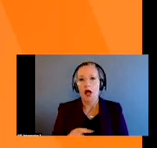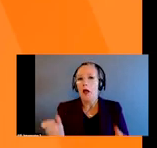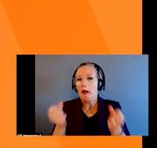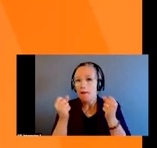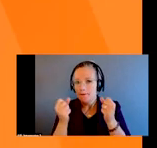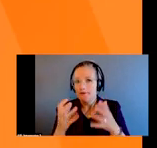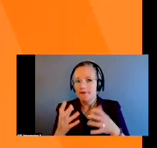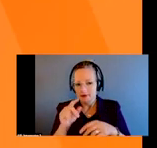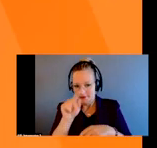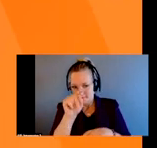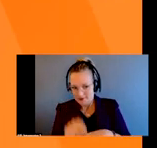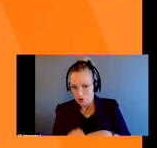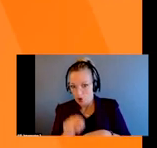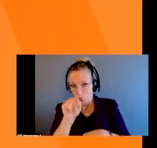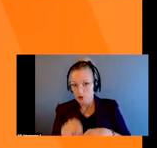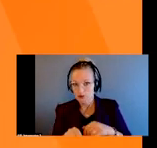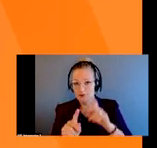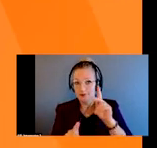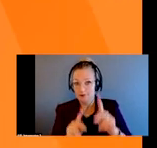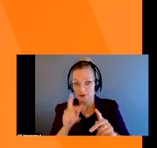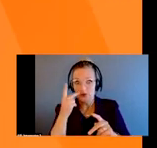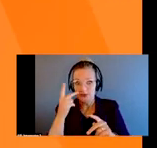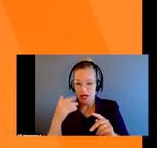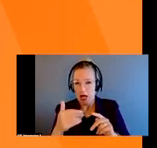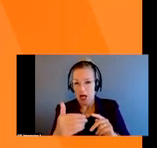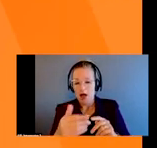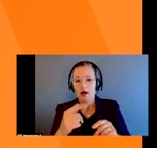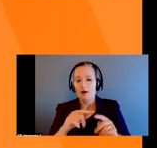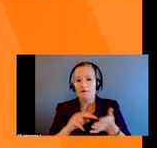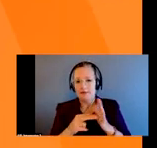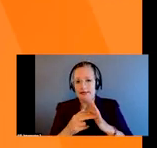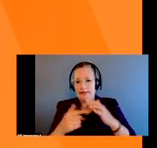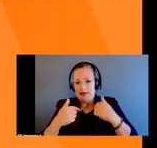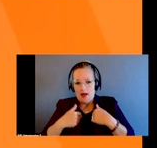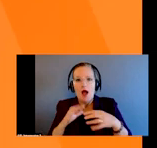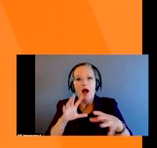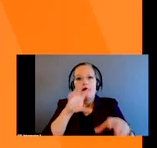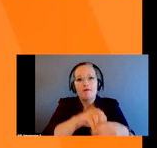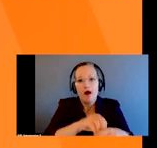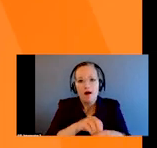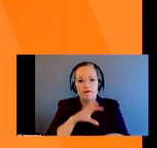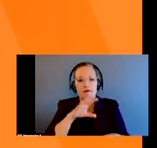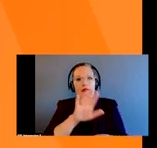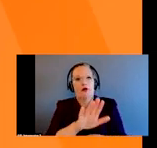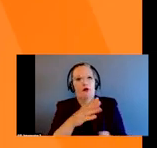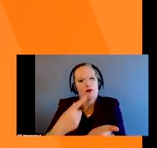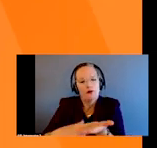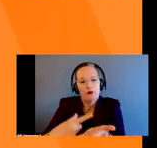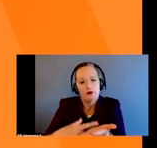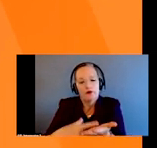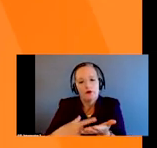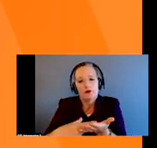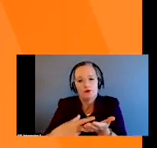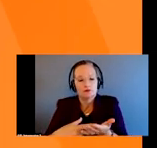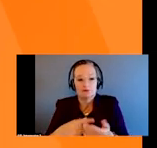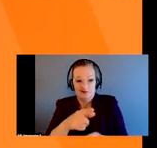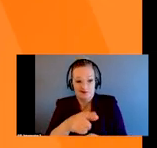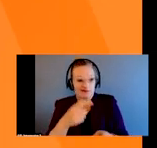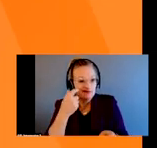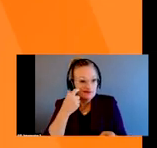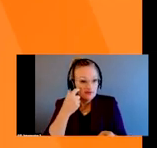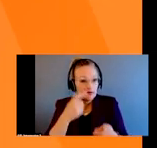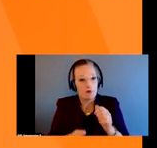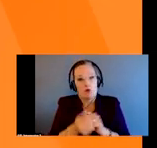over and over again, because every single conversation that they're a part of, I want to join as well. And that's just from the most recent 10.